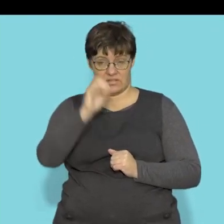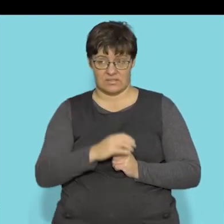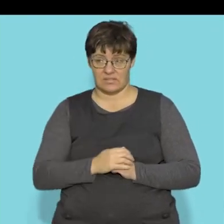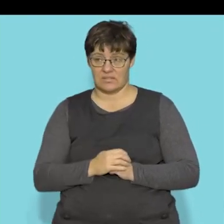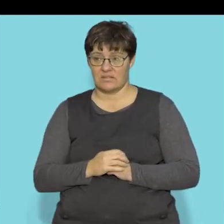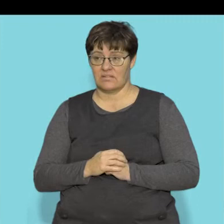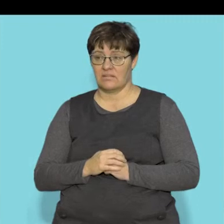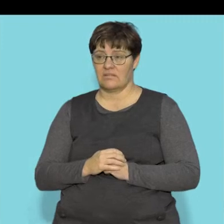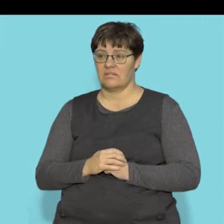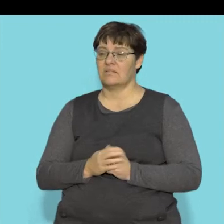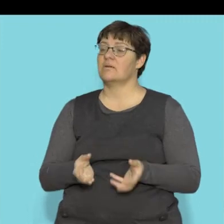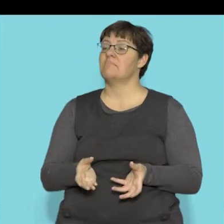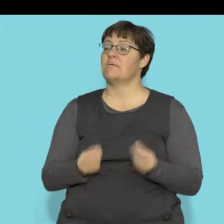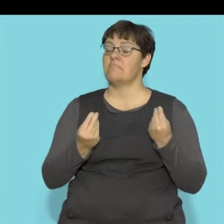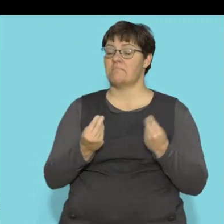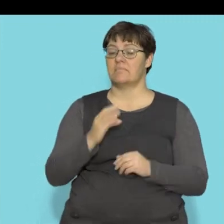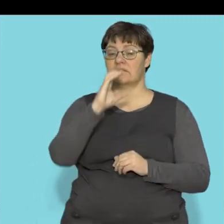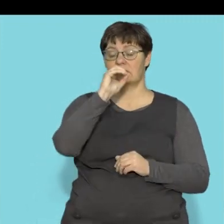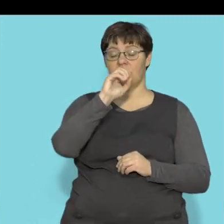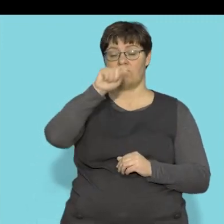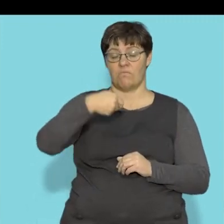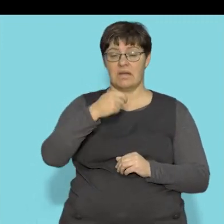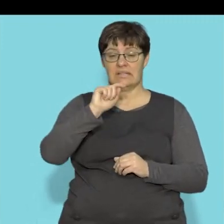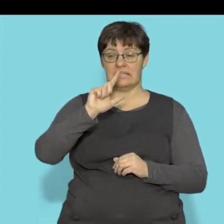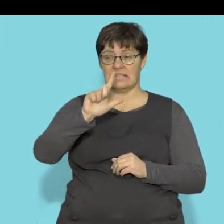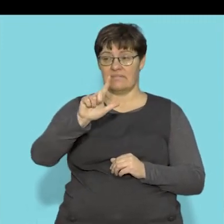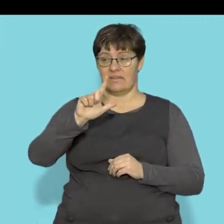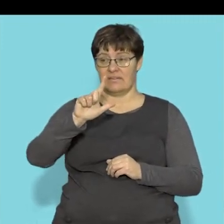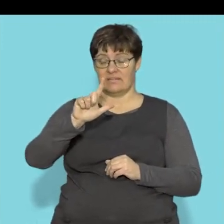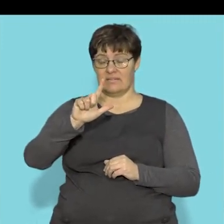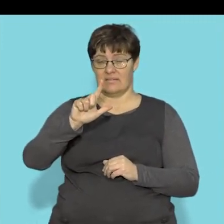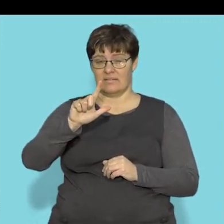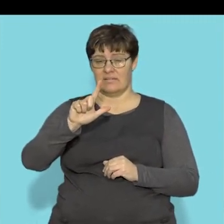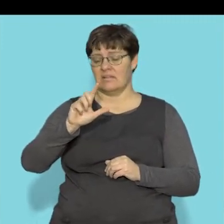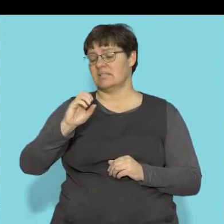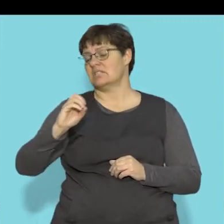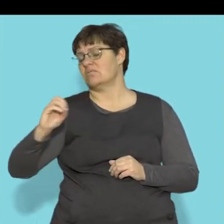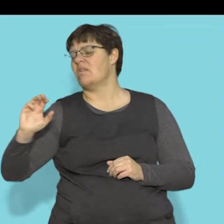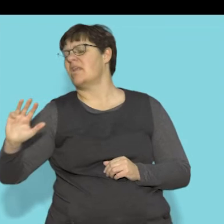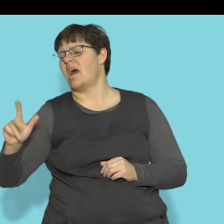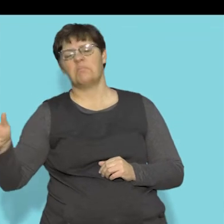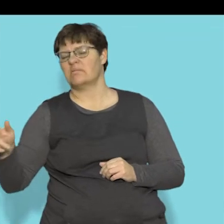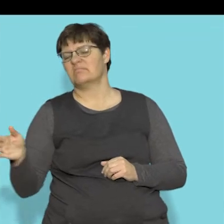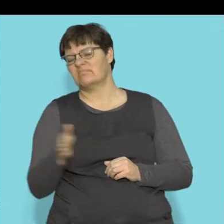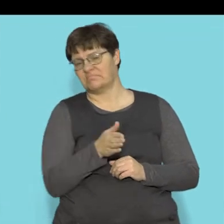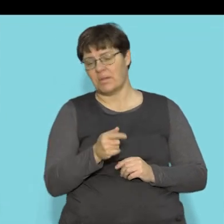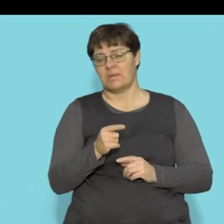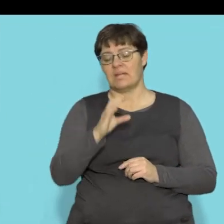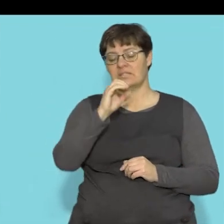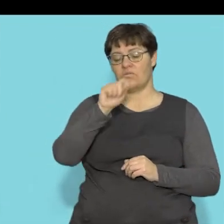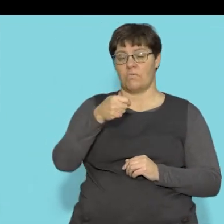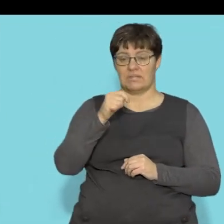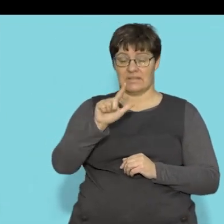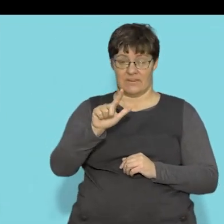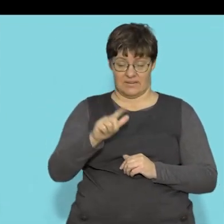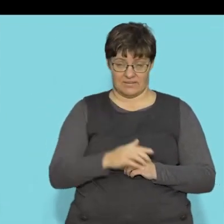35,5 degrees, which is going to give me 0,7. We can see later on there's a 9 involved, but because I'm